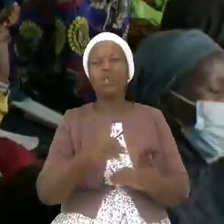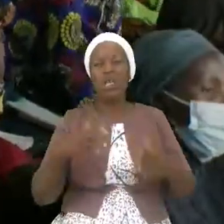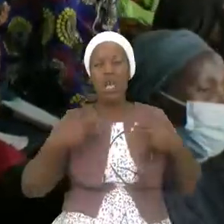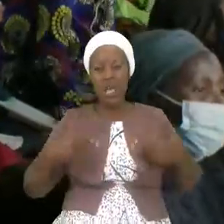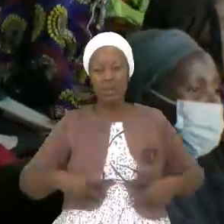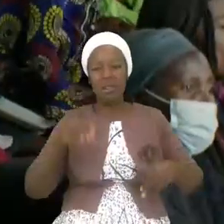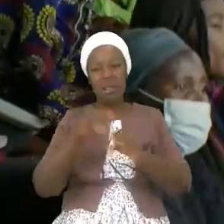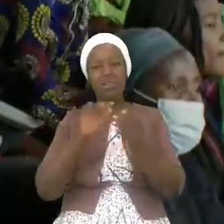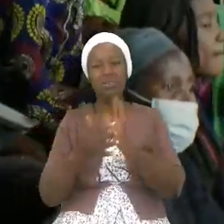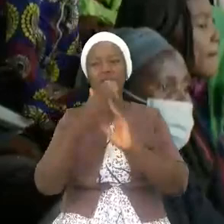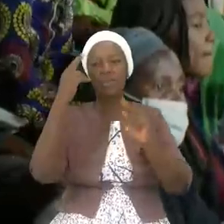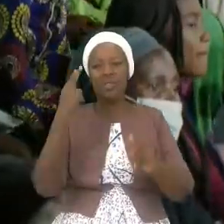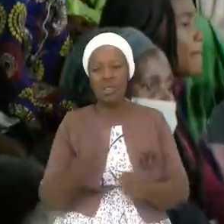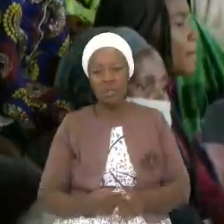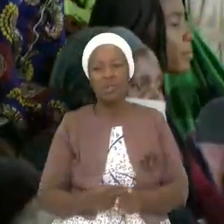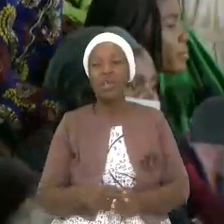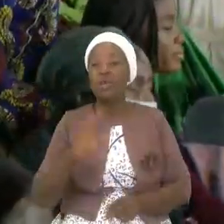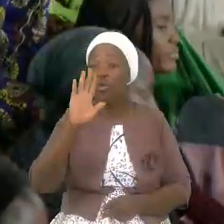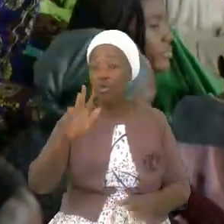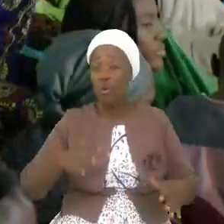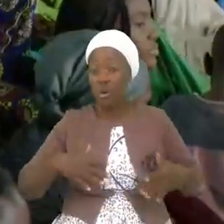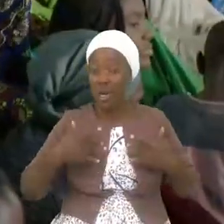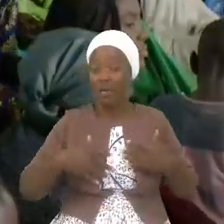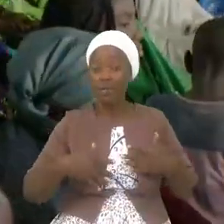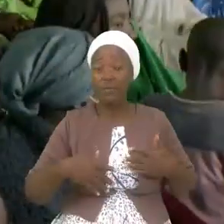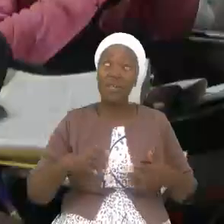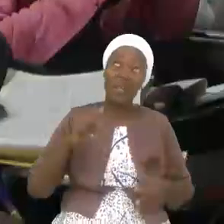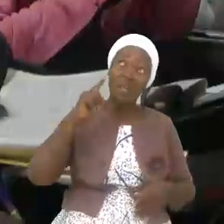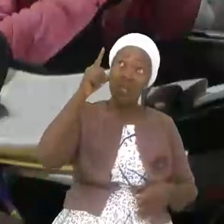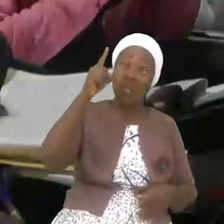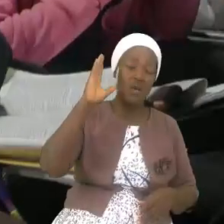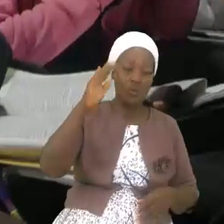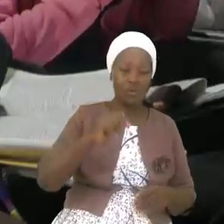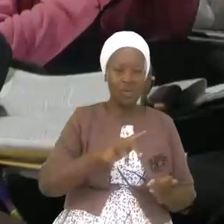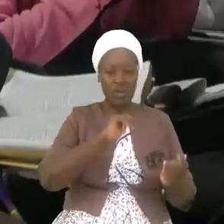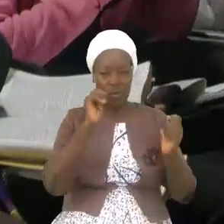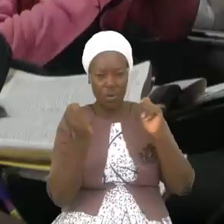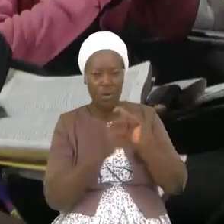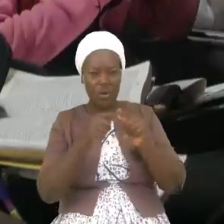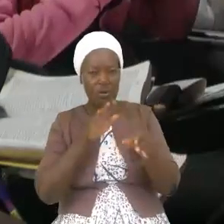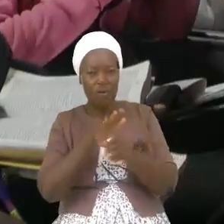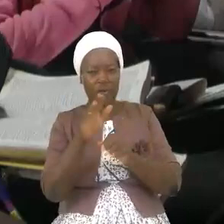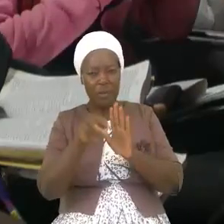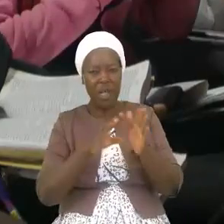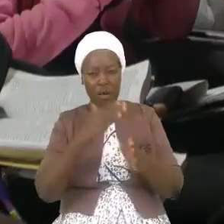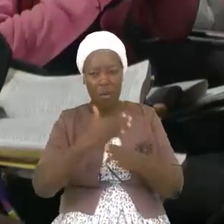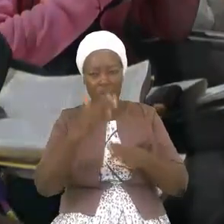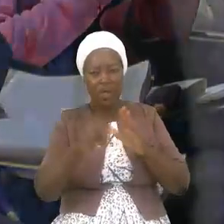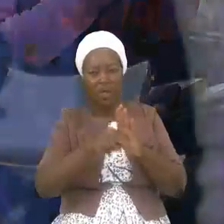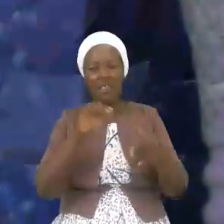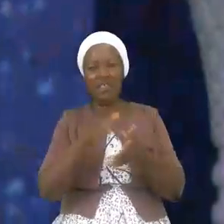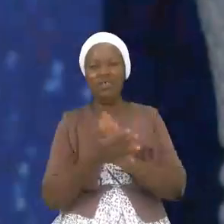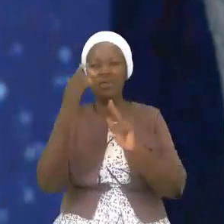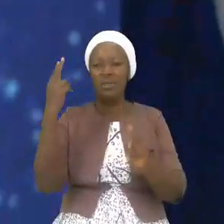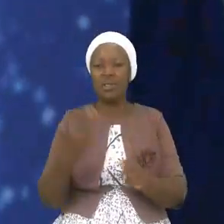turn to fulfillment and completeness in Jesus' name. But don't act